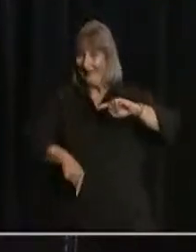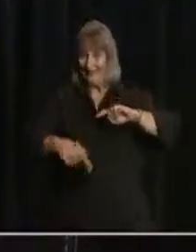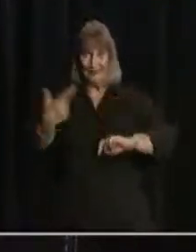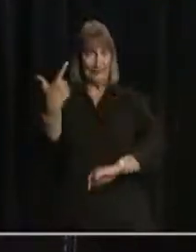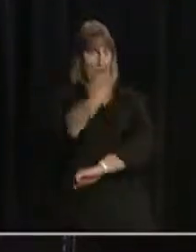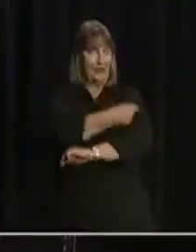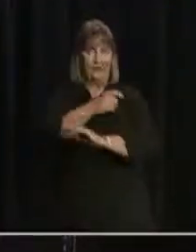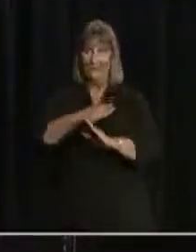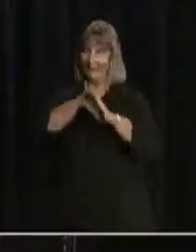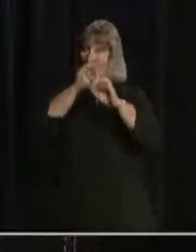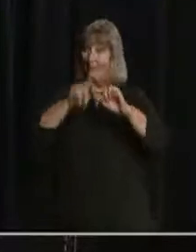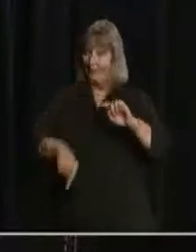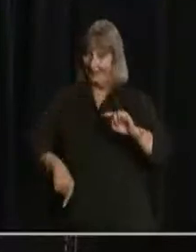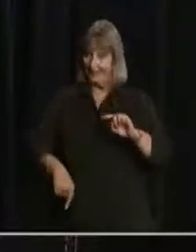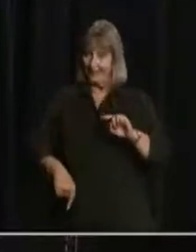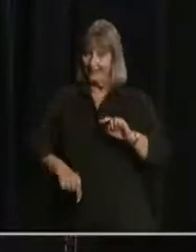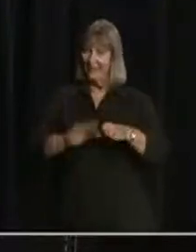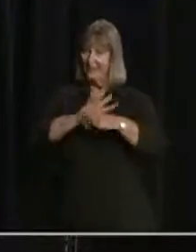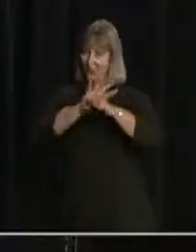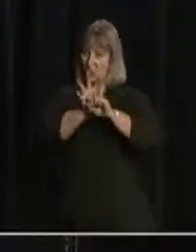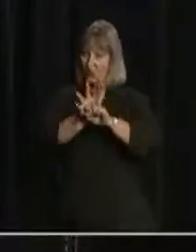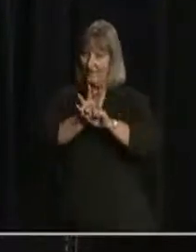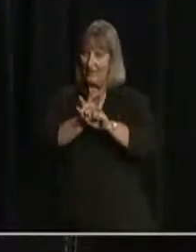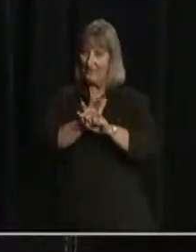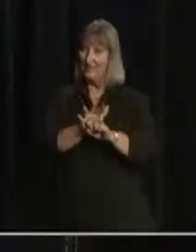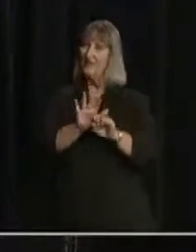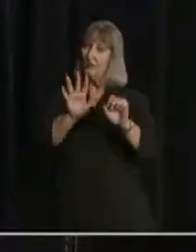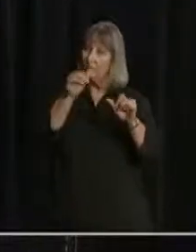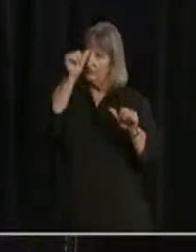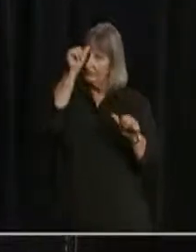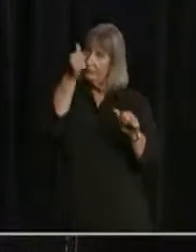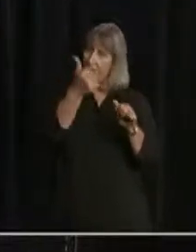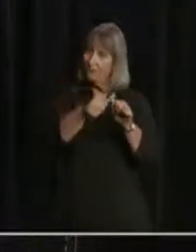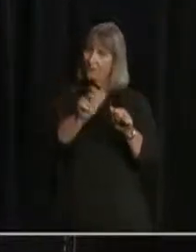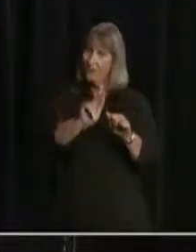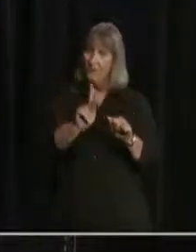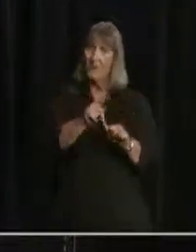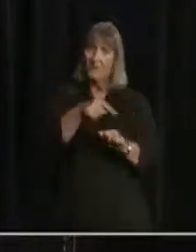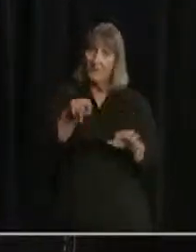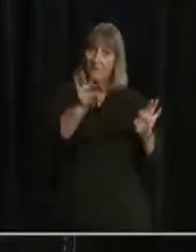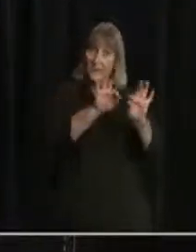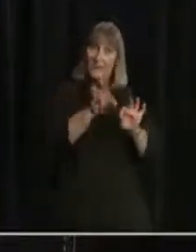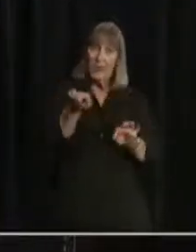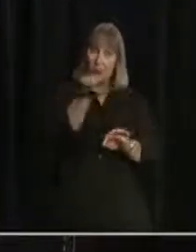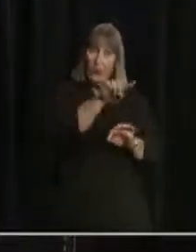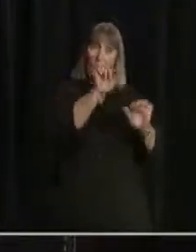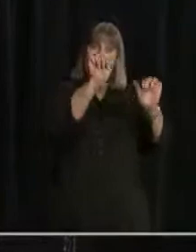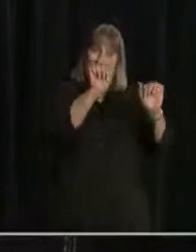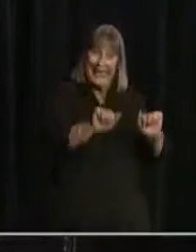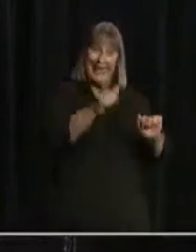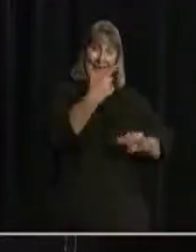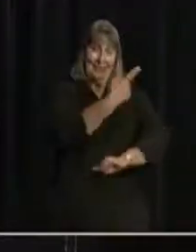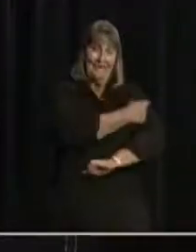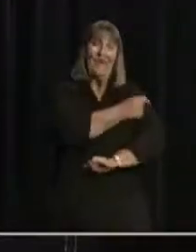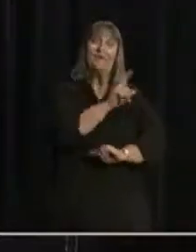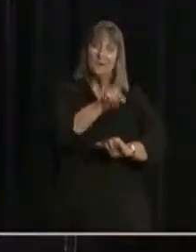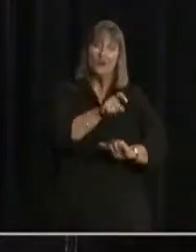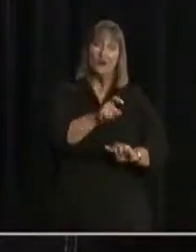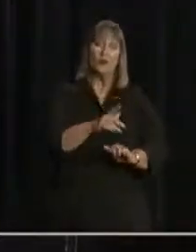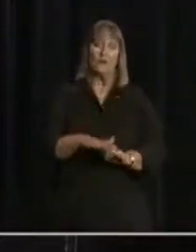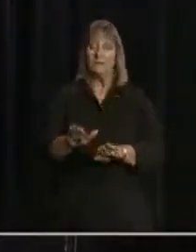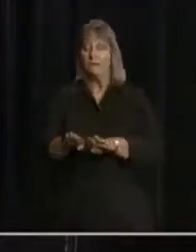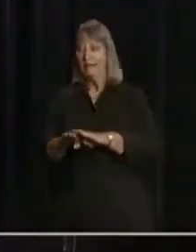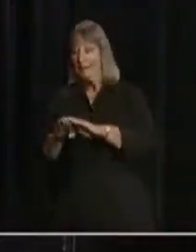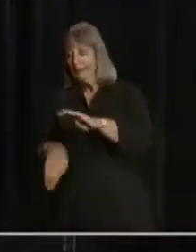be vaccinated. So that's why we're at it, reminding folks of the value of being vaccinated. We're reporting out, and later this week we'll have the